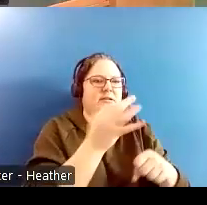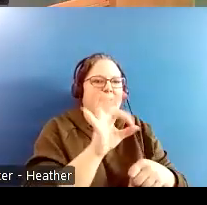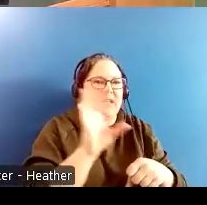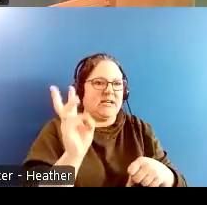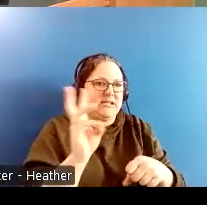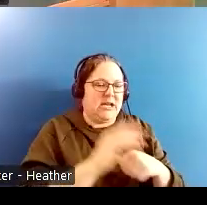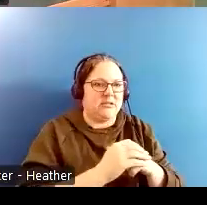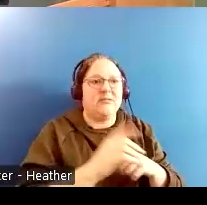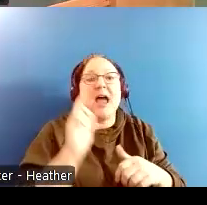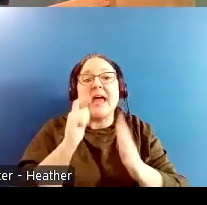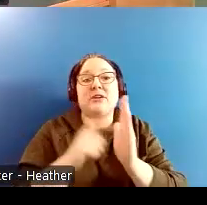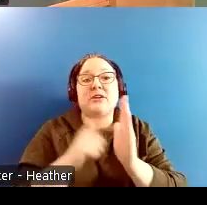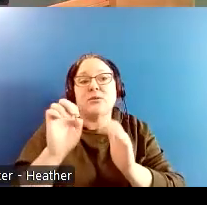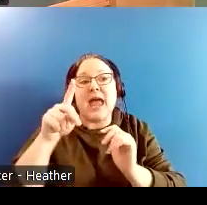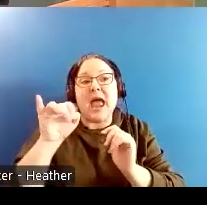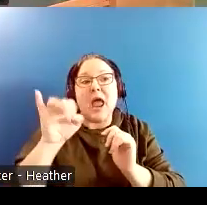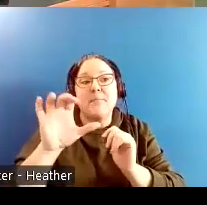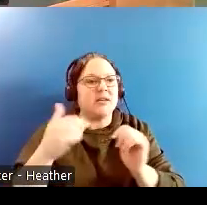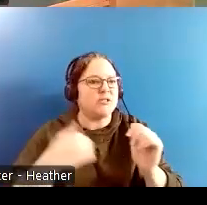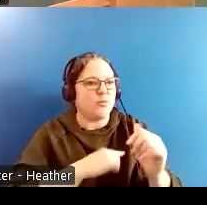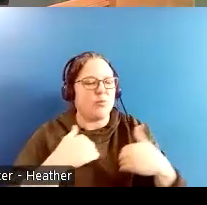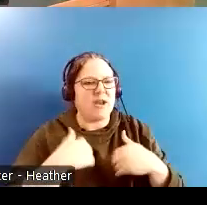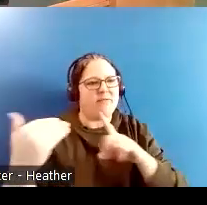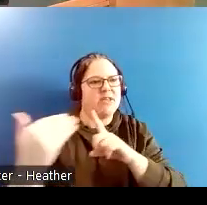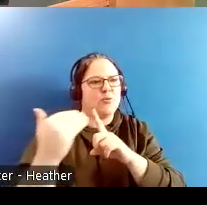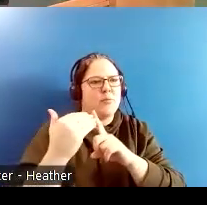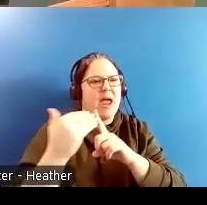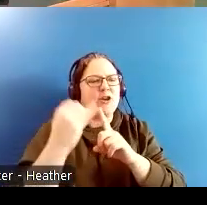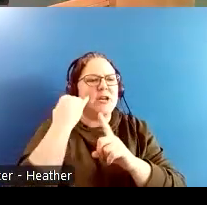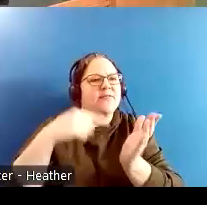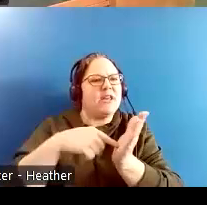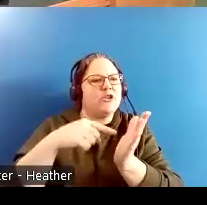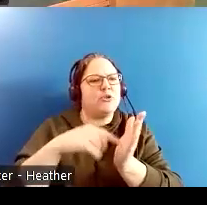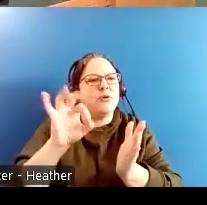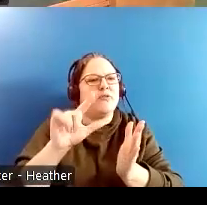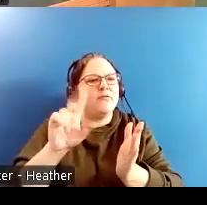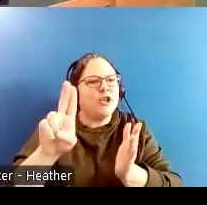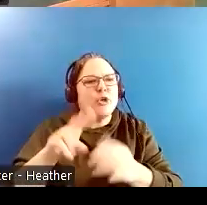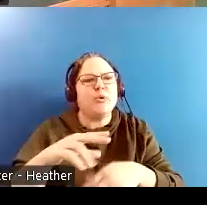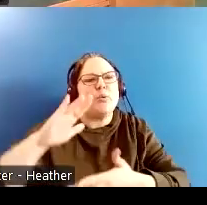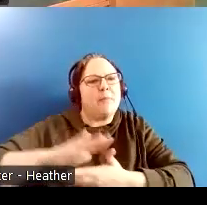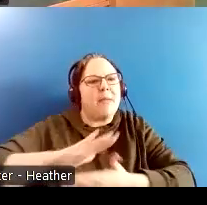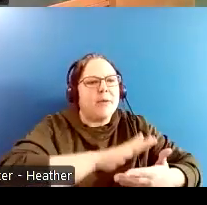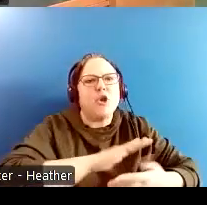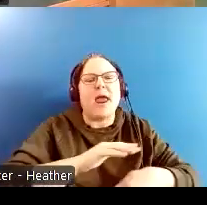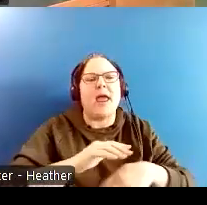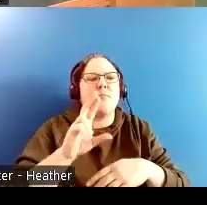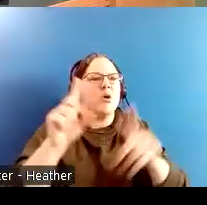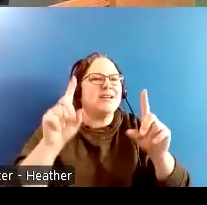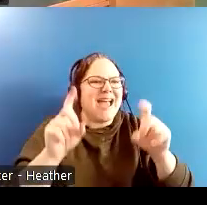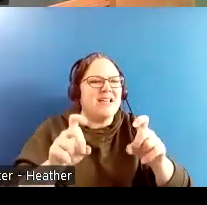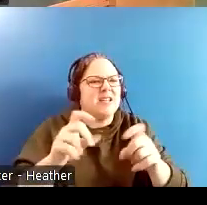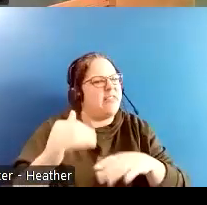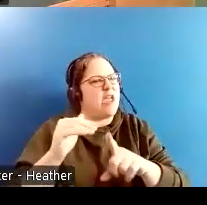in Epic that we get these reminders if our patient was due for a flu shot or a mammogram or a cholesterol test. And so I thought,